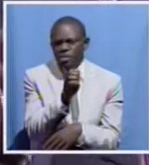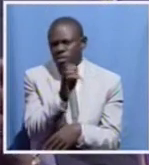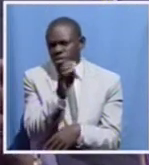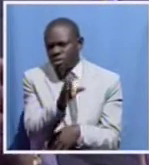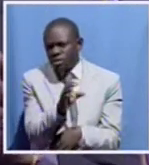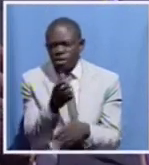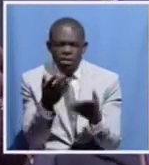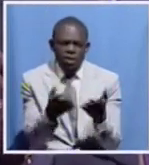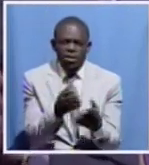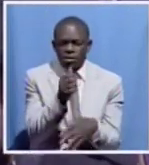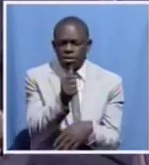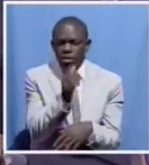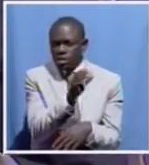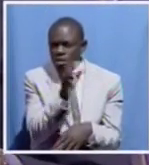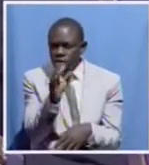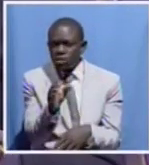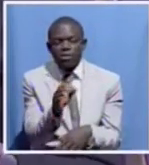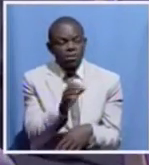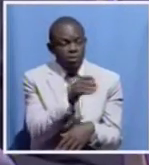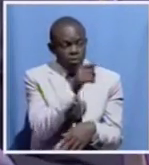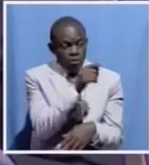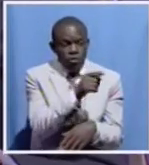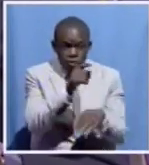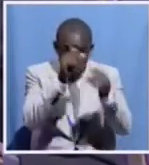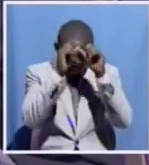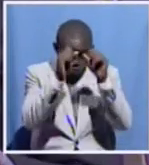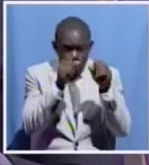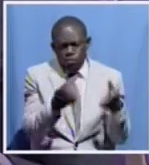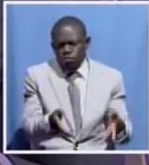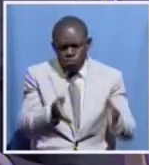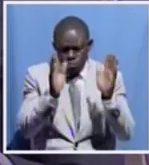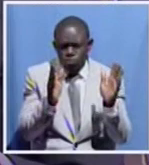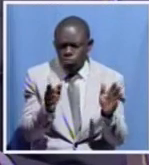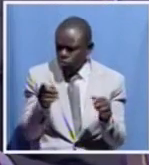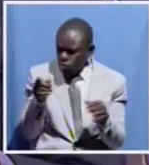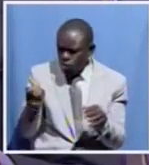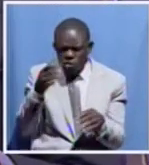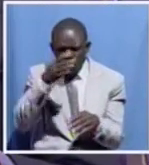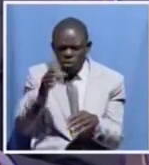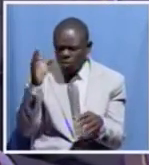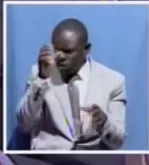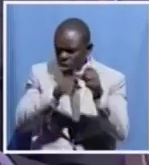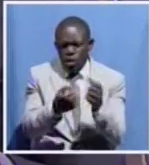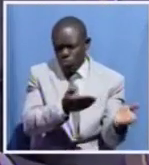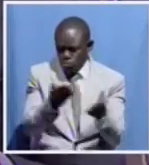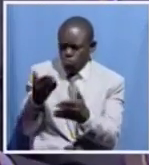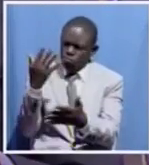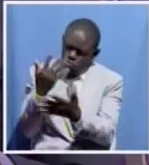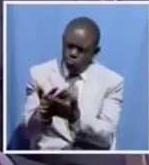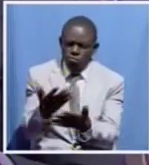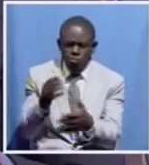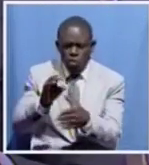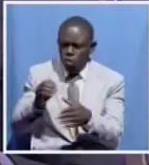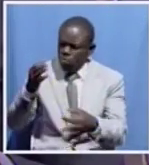as the Anti-Corruption Commission, to act when they feel they have enough evidence. The reason, I